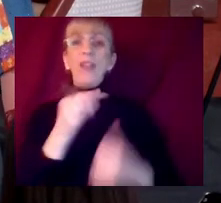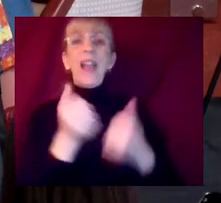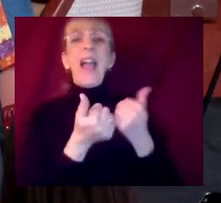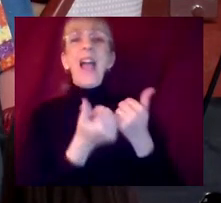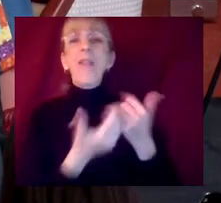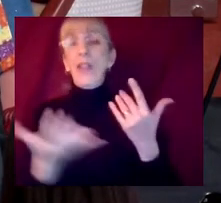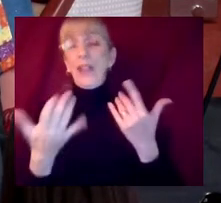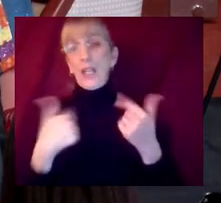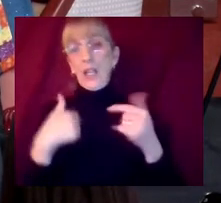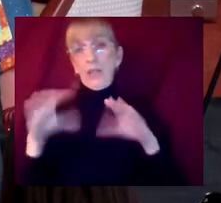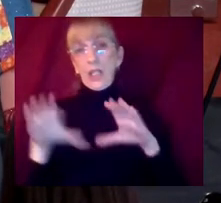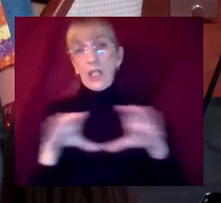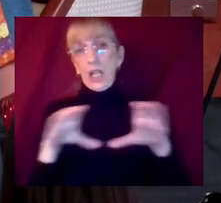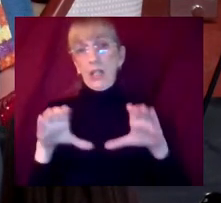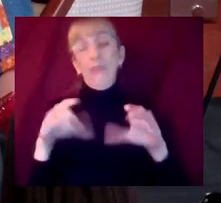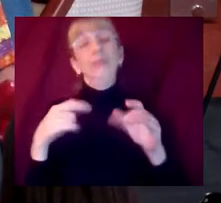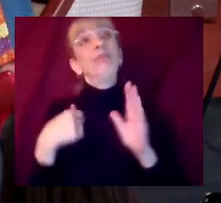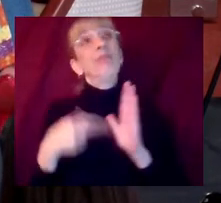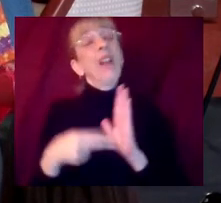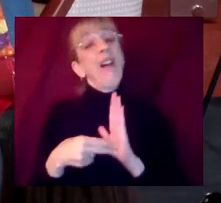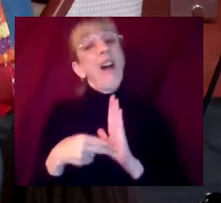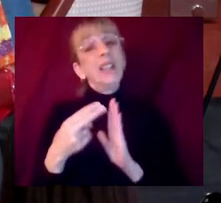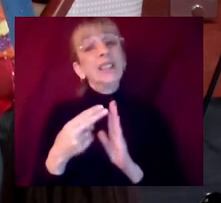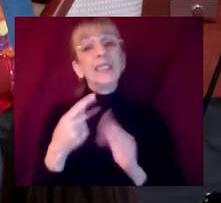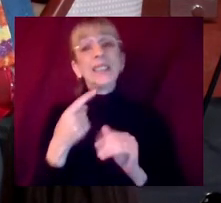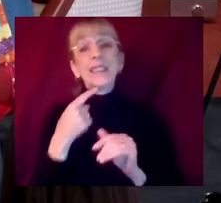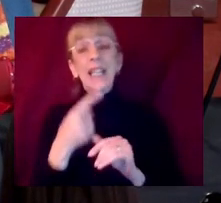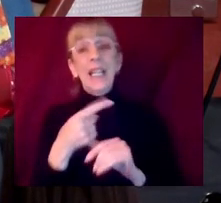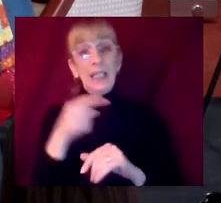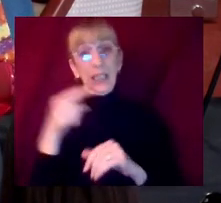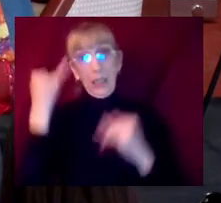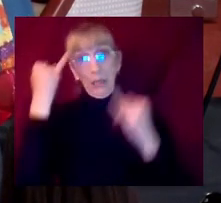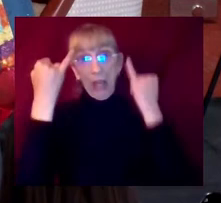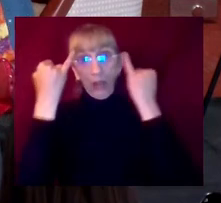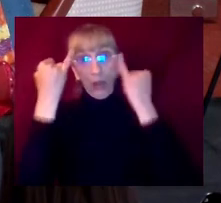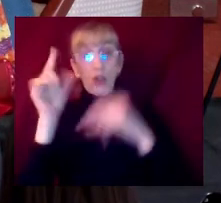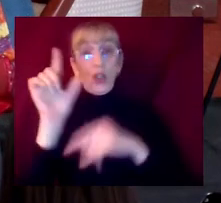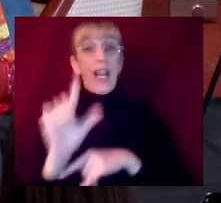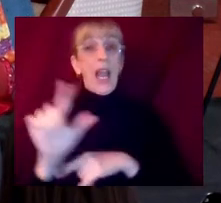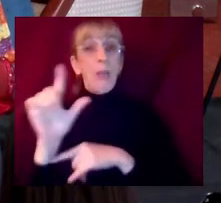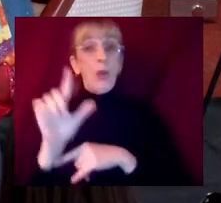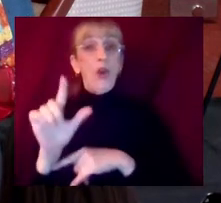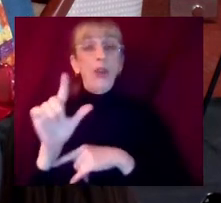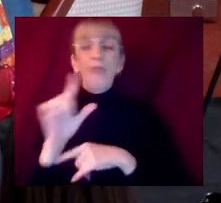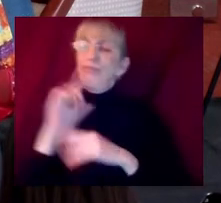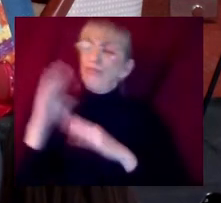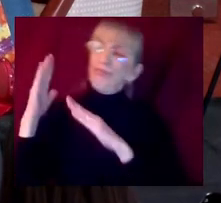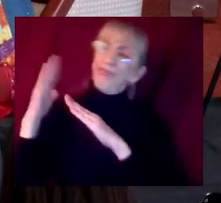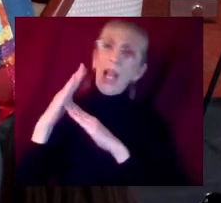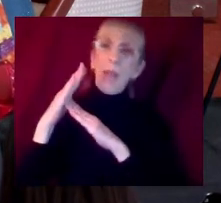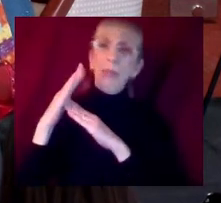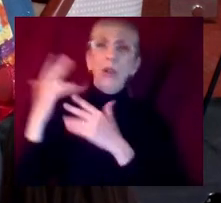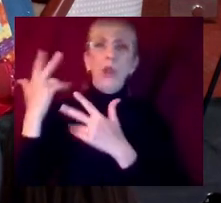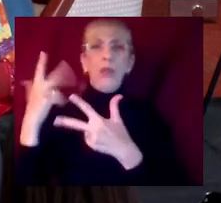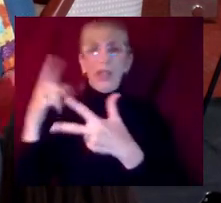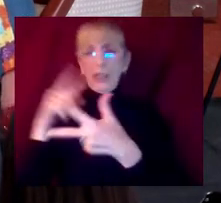I have to honestly say the Imagination Library is right up there in the top three of everything that I've done. So I